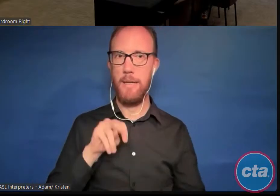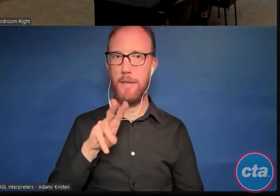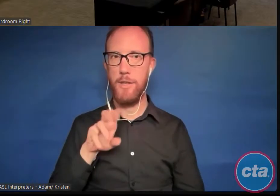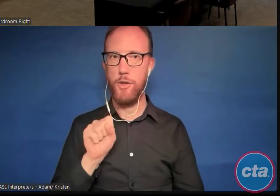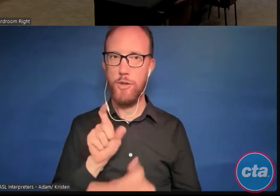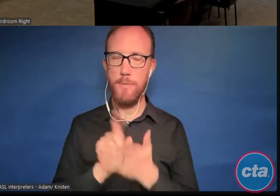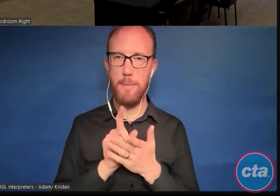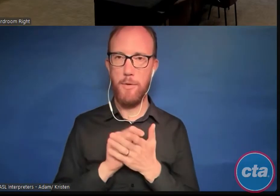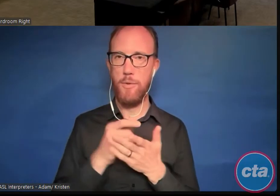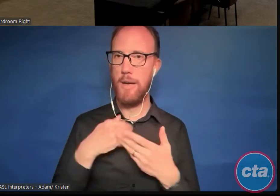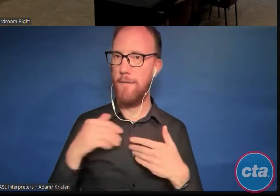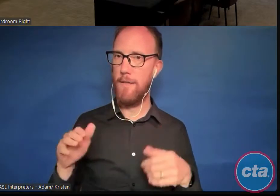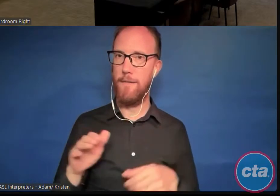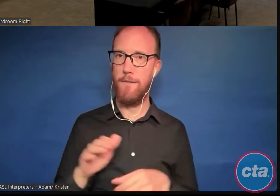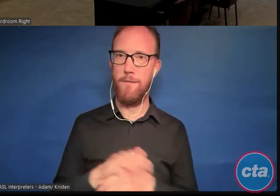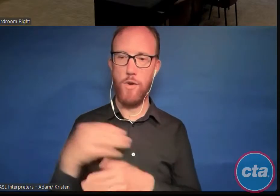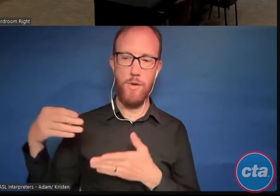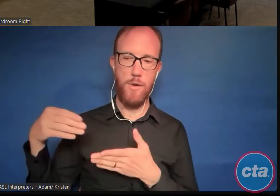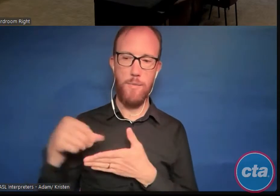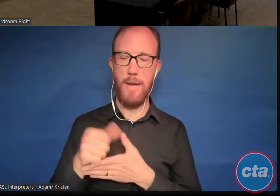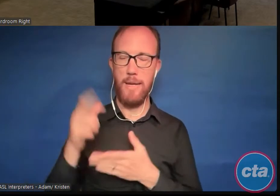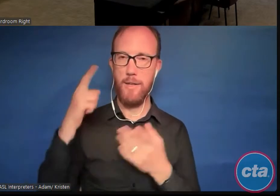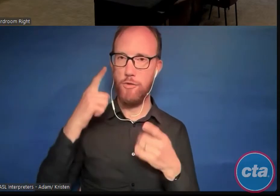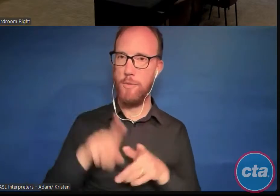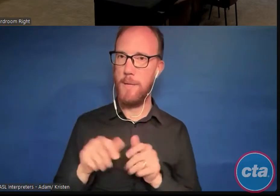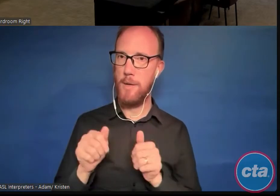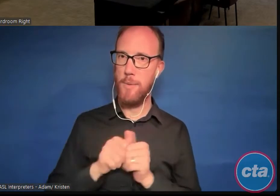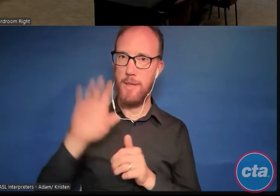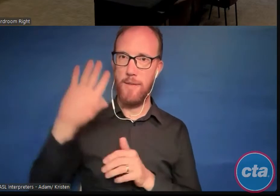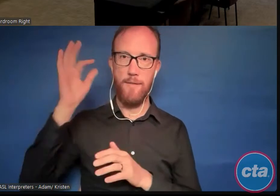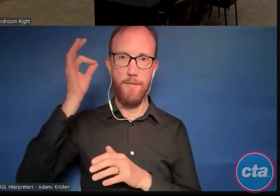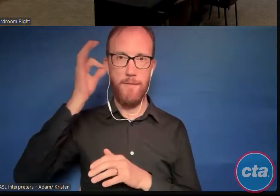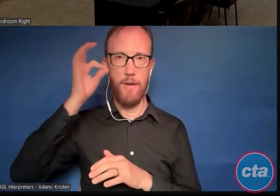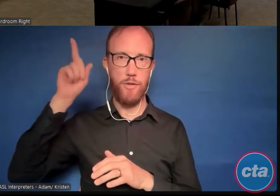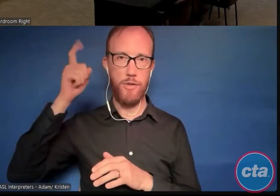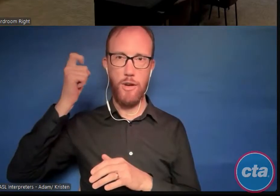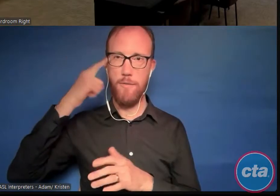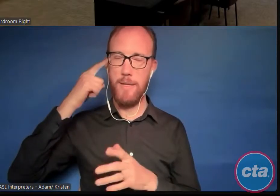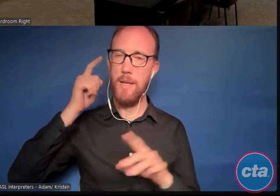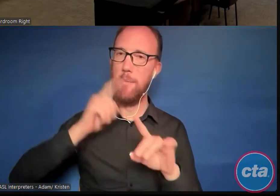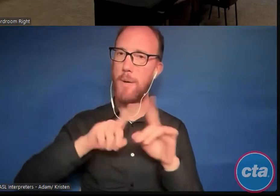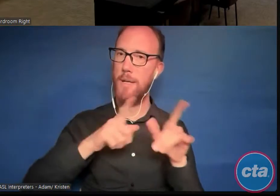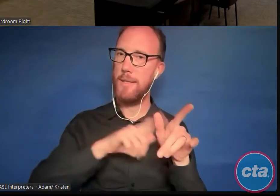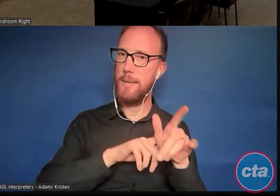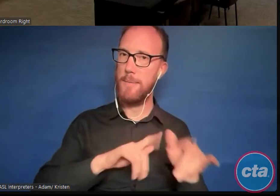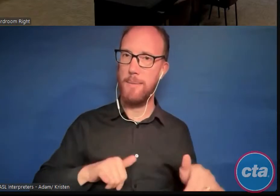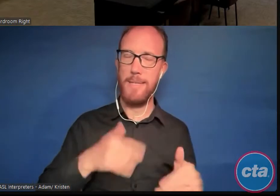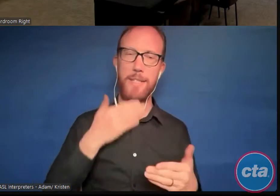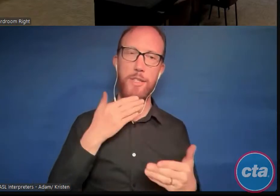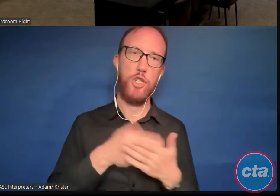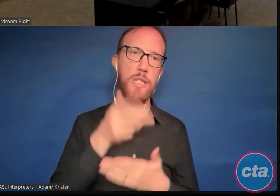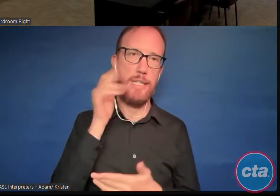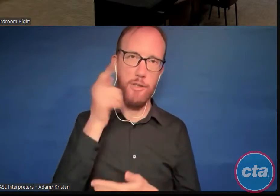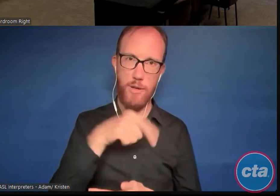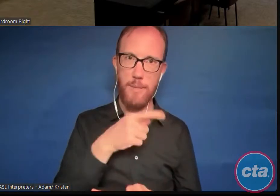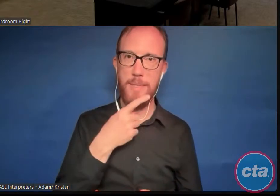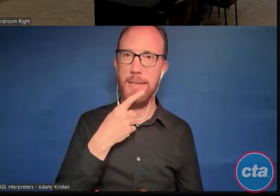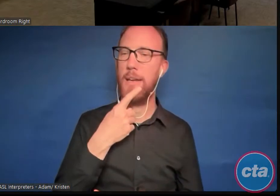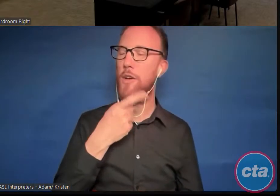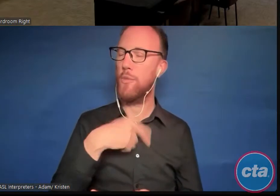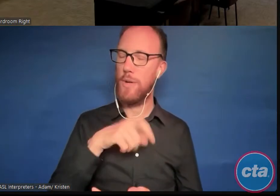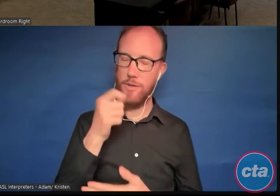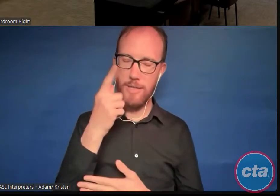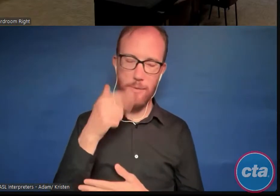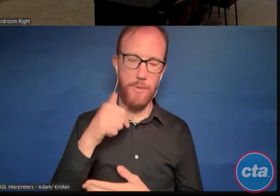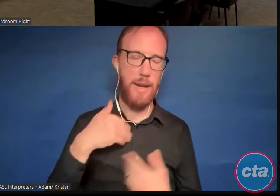full funding grant agreement, which is our contract with the federal government to fund that project and see it forward. But it also felt good to hear them say, yes, we acknowledge we have an agreement as well,